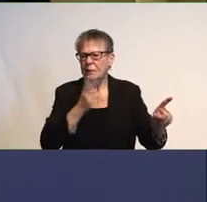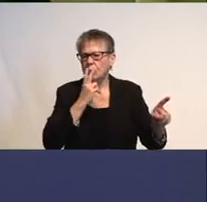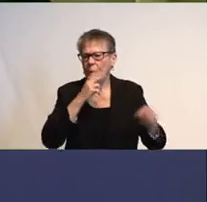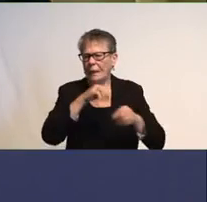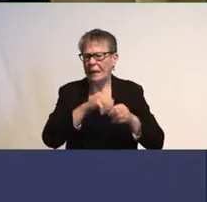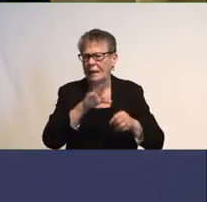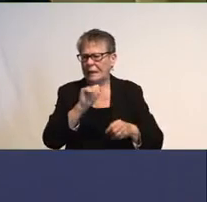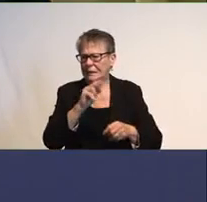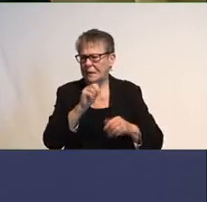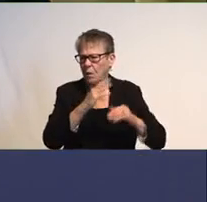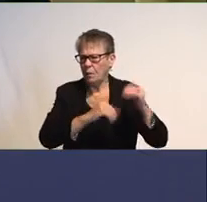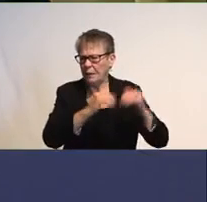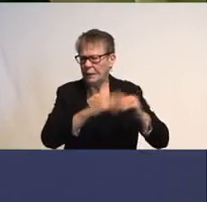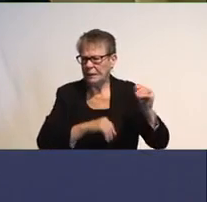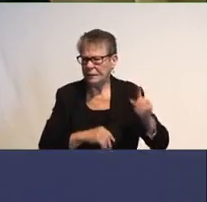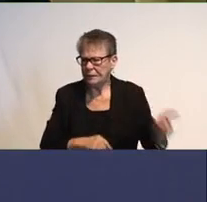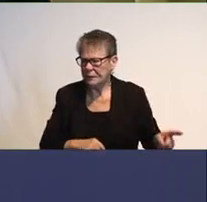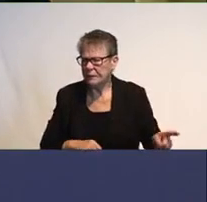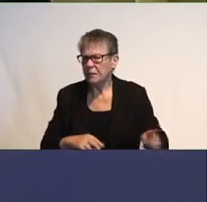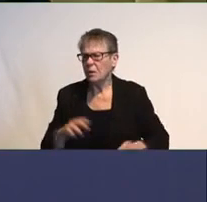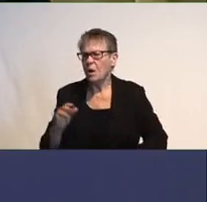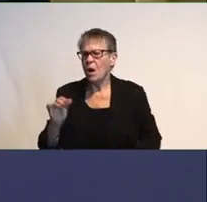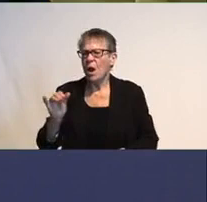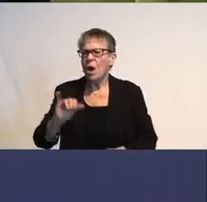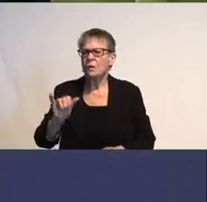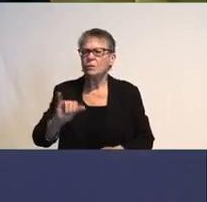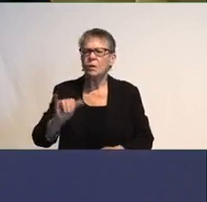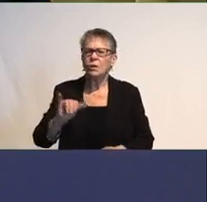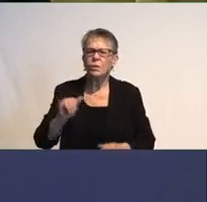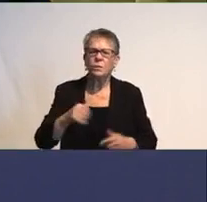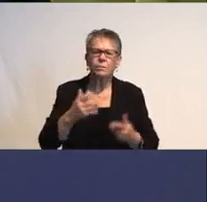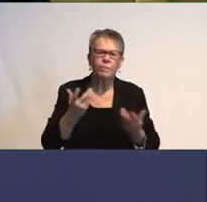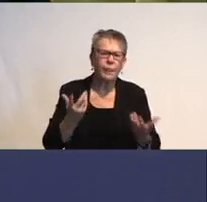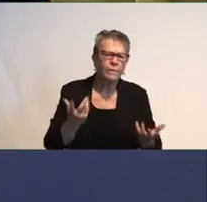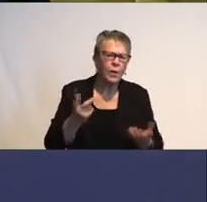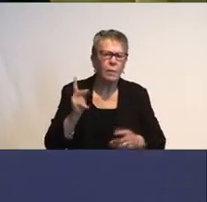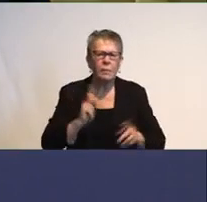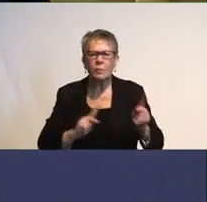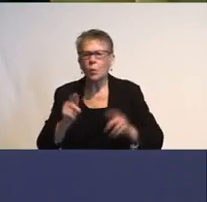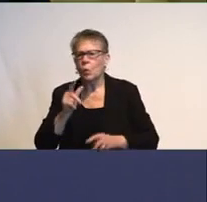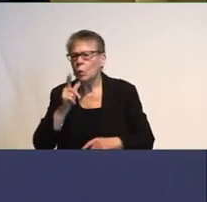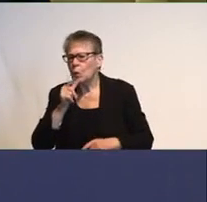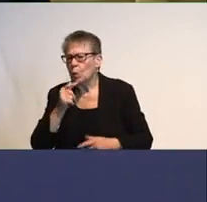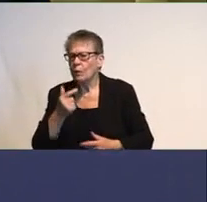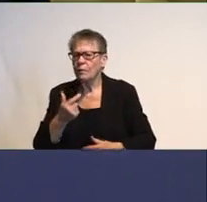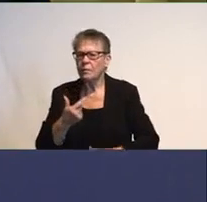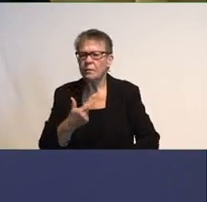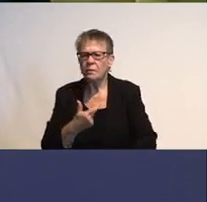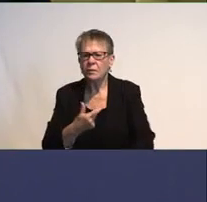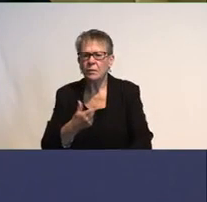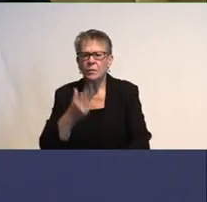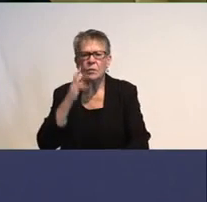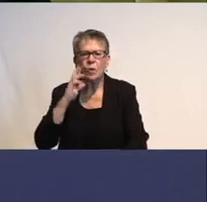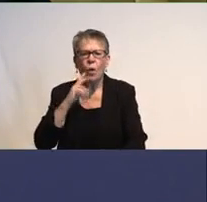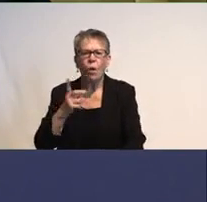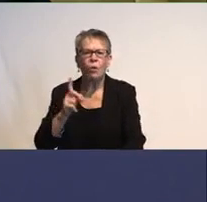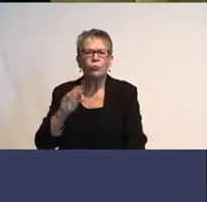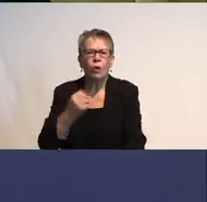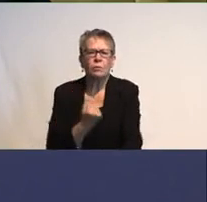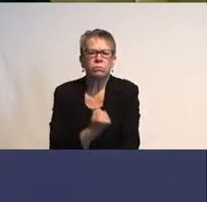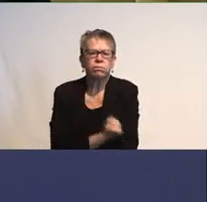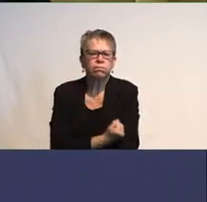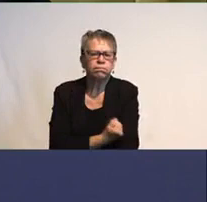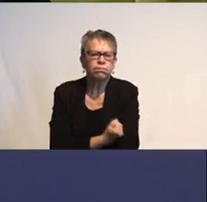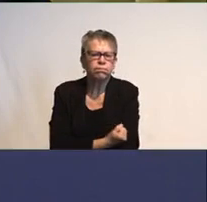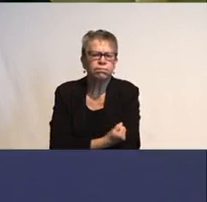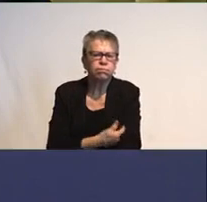needle exchange bill in his committee that you support during the lame duck session or perhaps beyond. Have you spoken with him or legislative leadership about the bill? what do